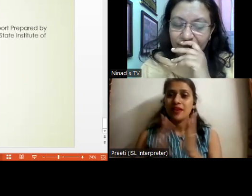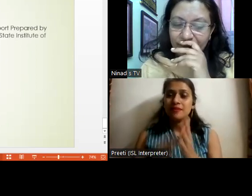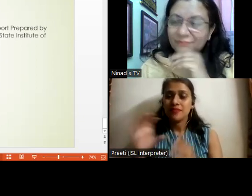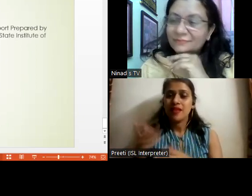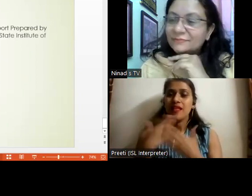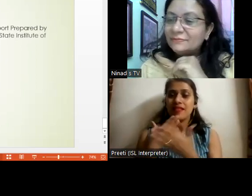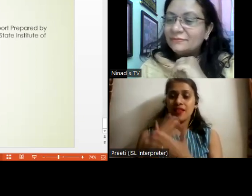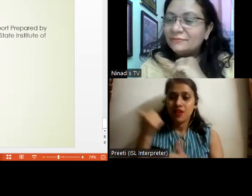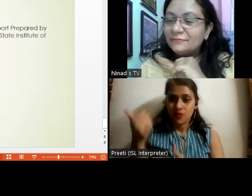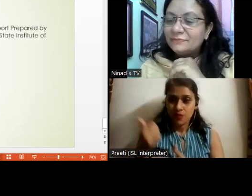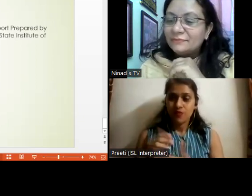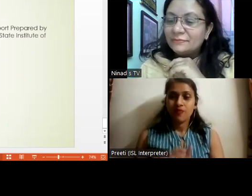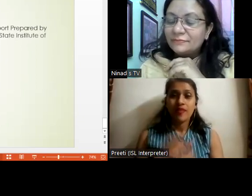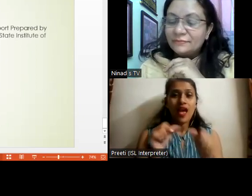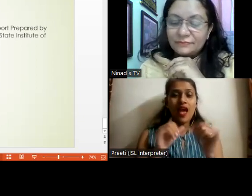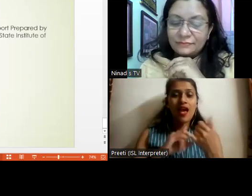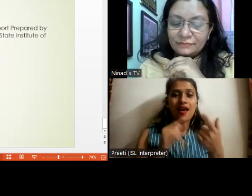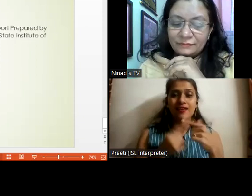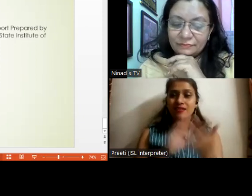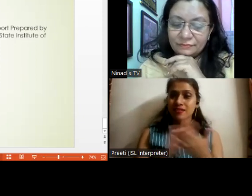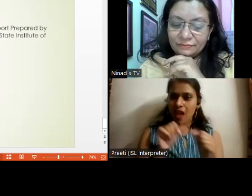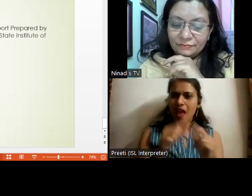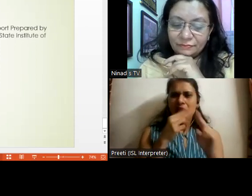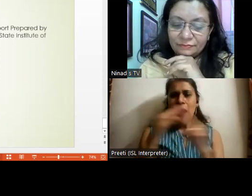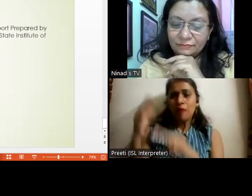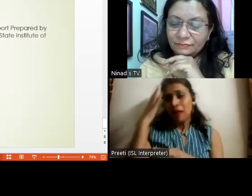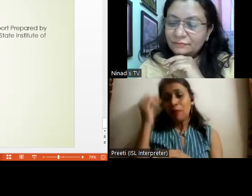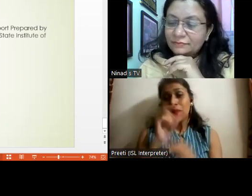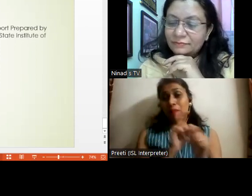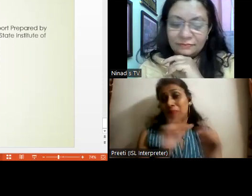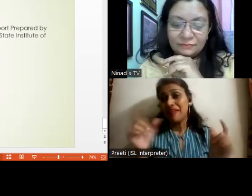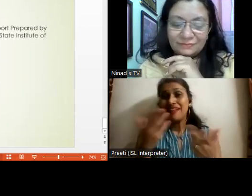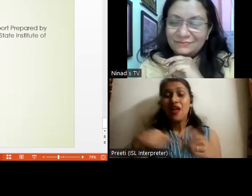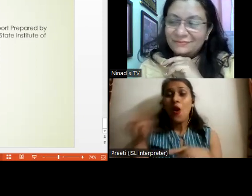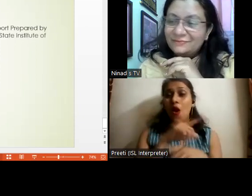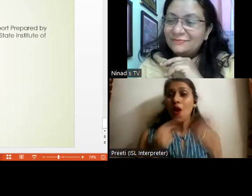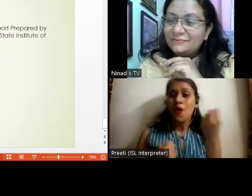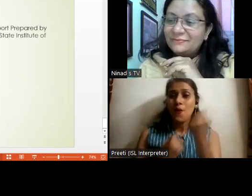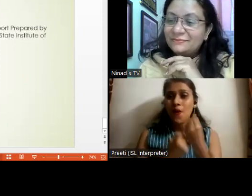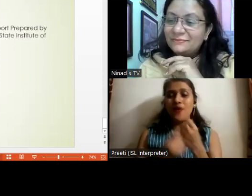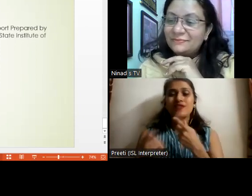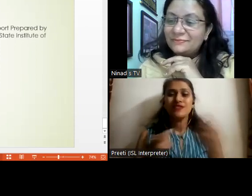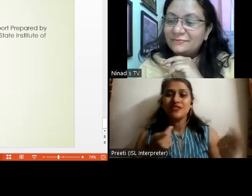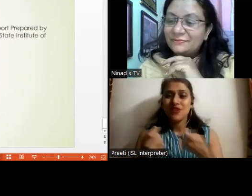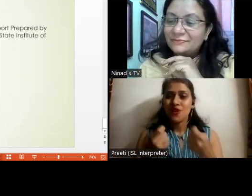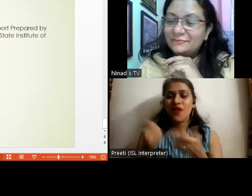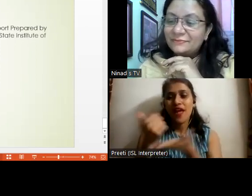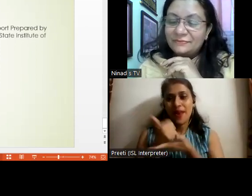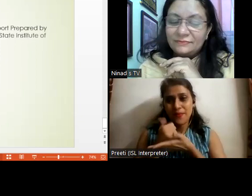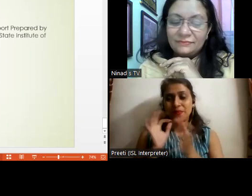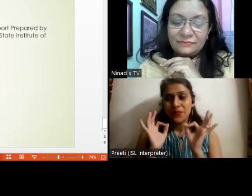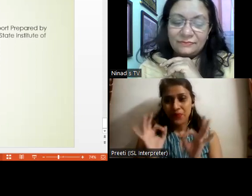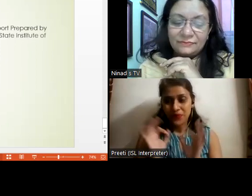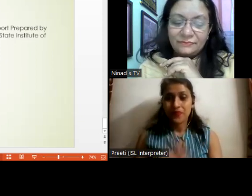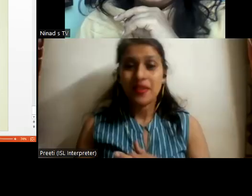Siji, Astha. I don't remember all the names, but thank you so much for being there and just moderating the sessions for us. Thanks to all